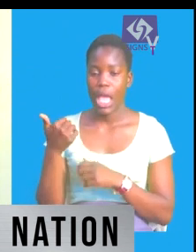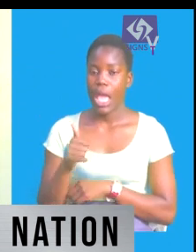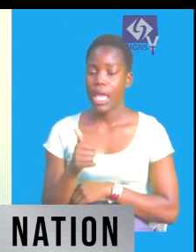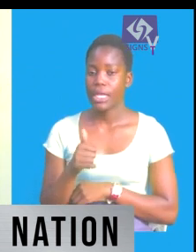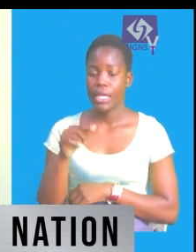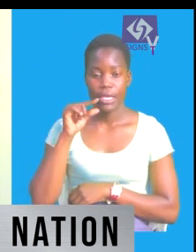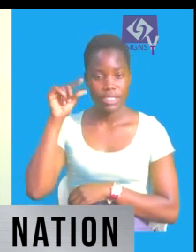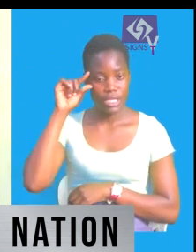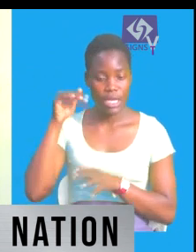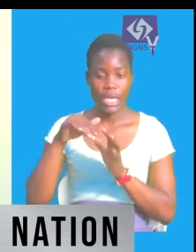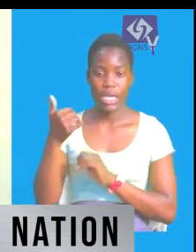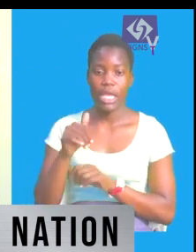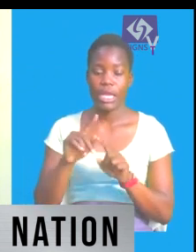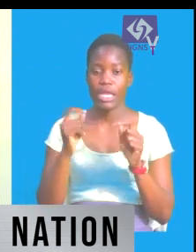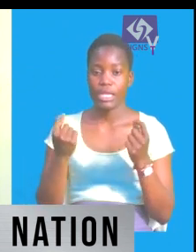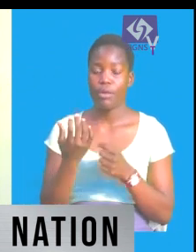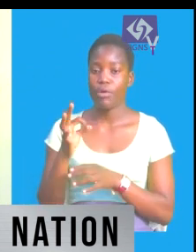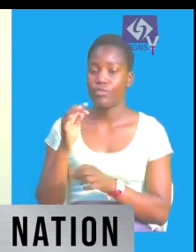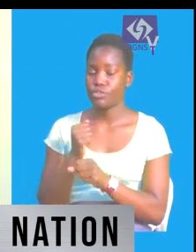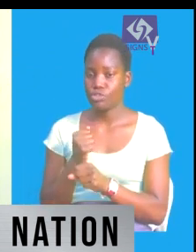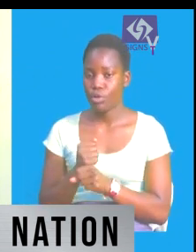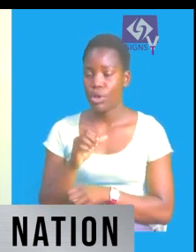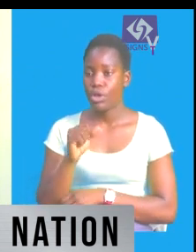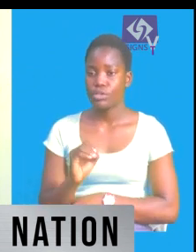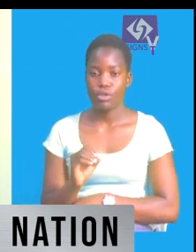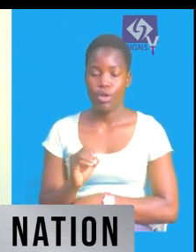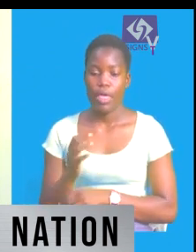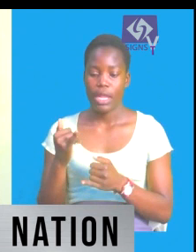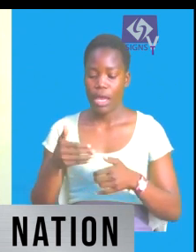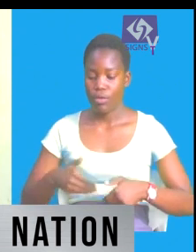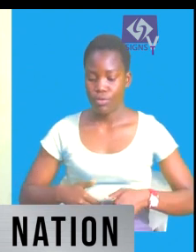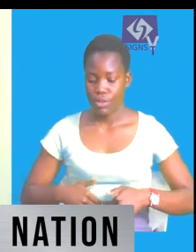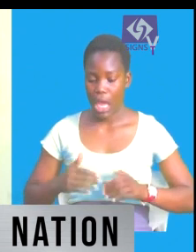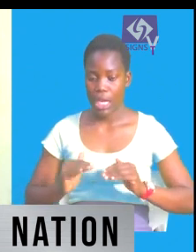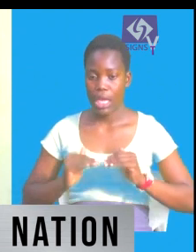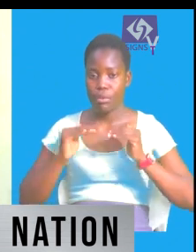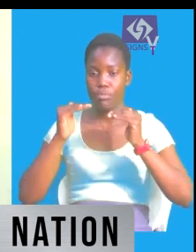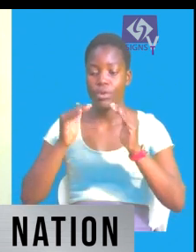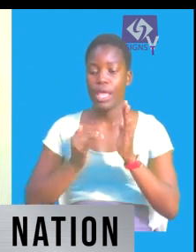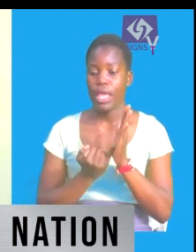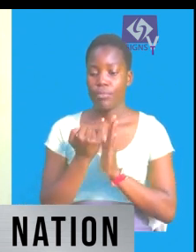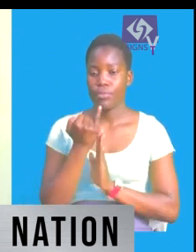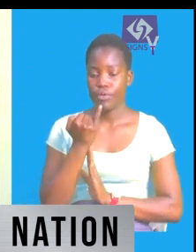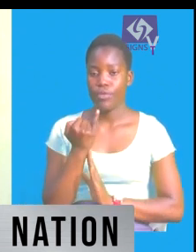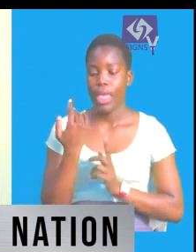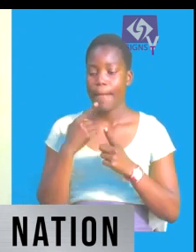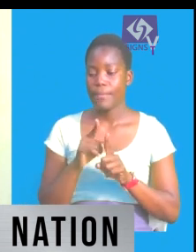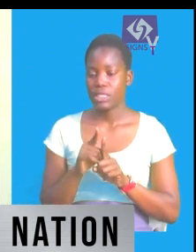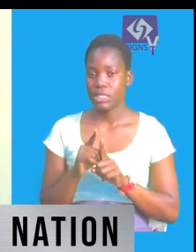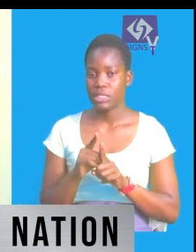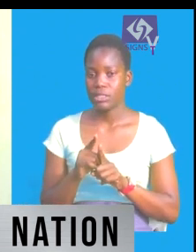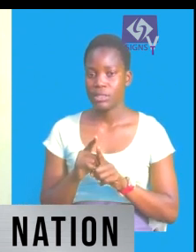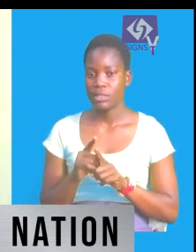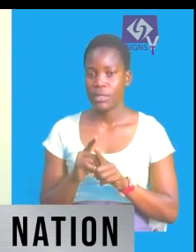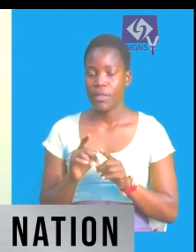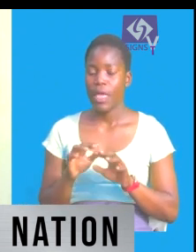in any type of job. Okay. So at least youth are improving when wameanza kufikiria. But sasa when it comes to